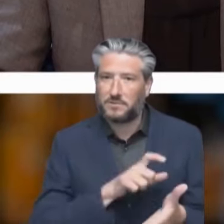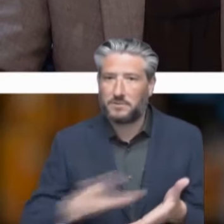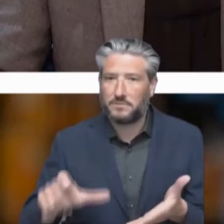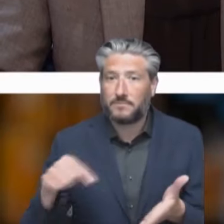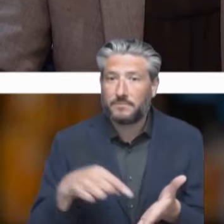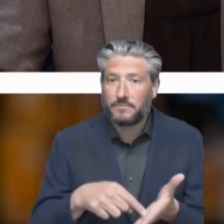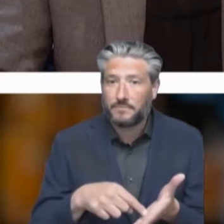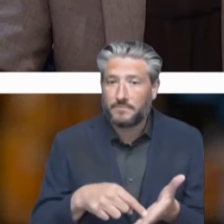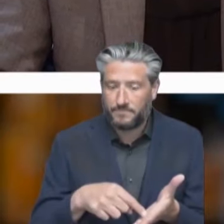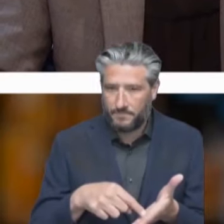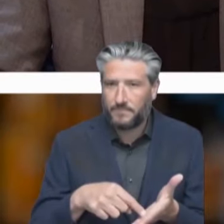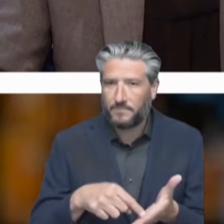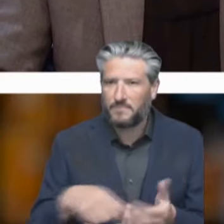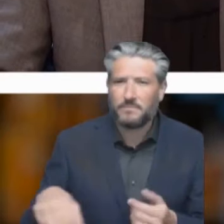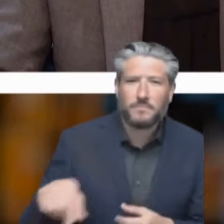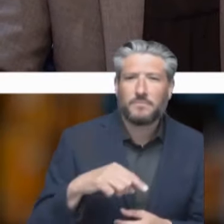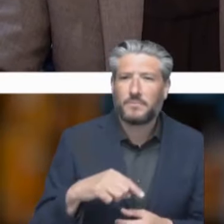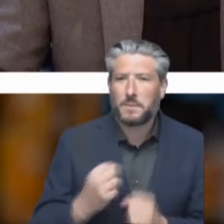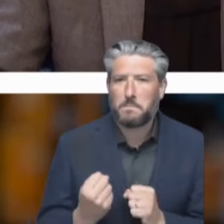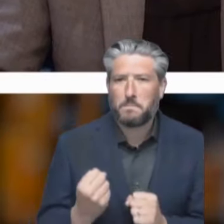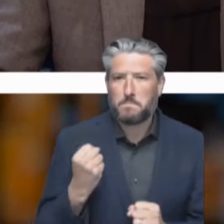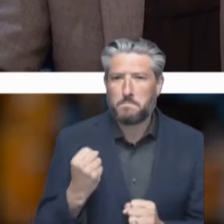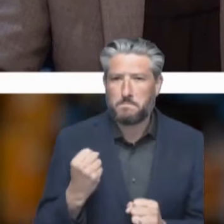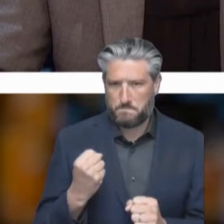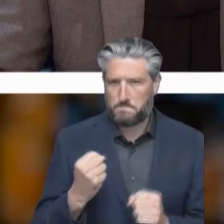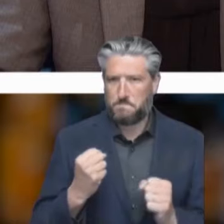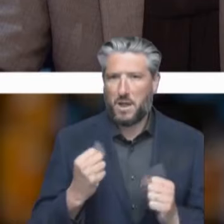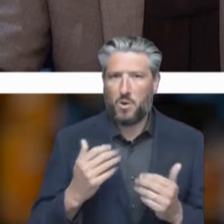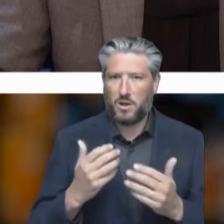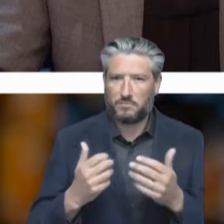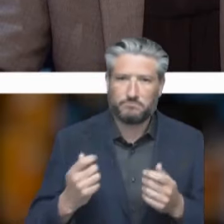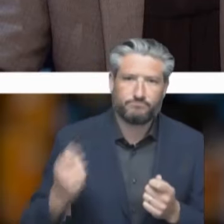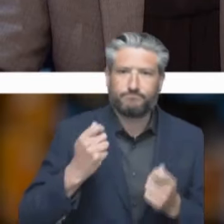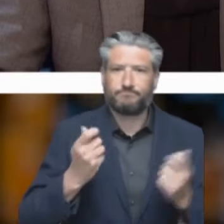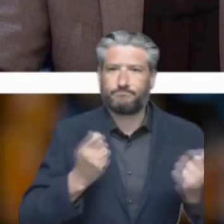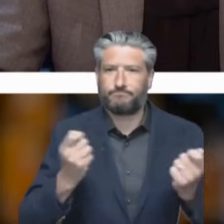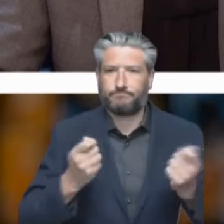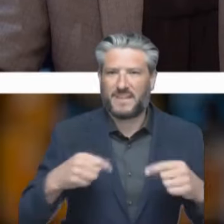give the necessary powers to complete the legal formalities following this meeting. The resolution received